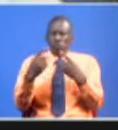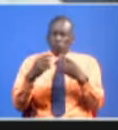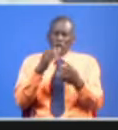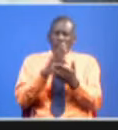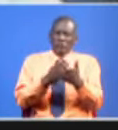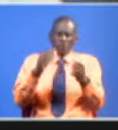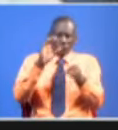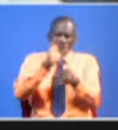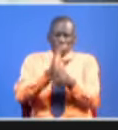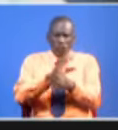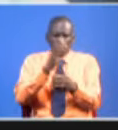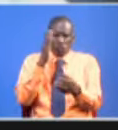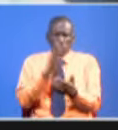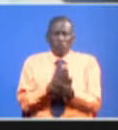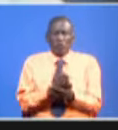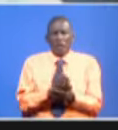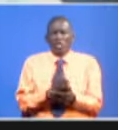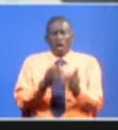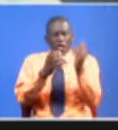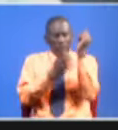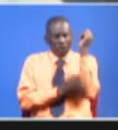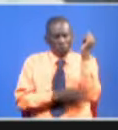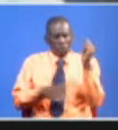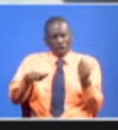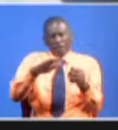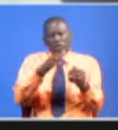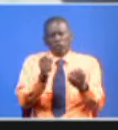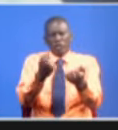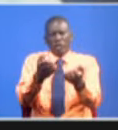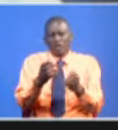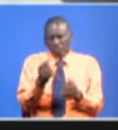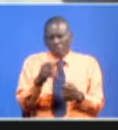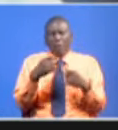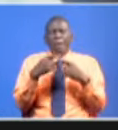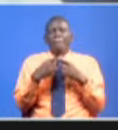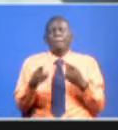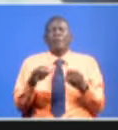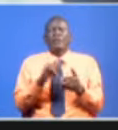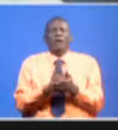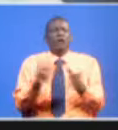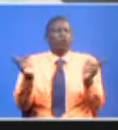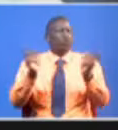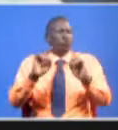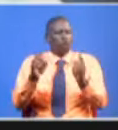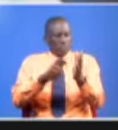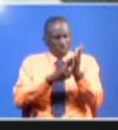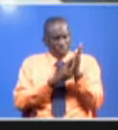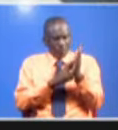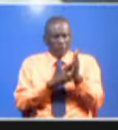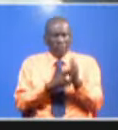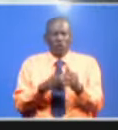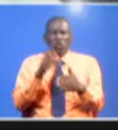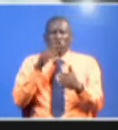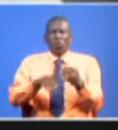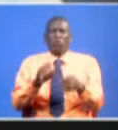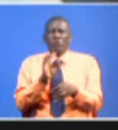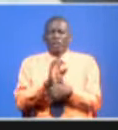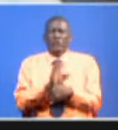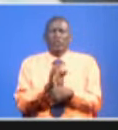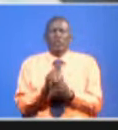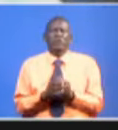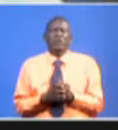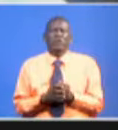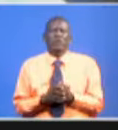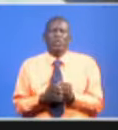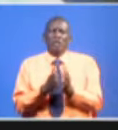churches are really in poor places, so they need the money, yes. But that does not represent what the church is.